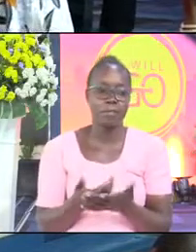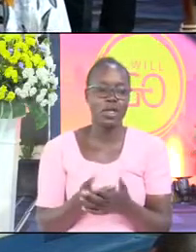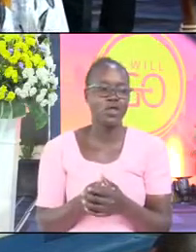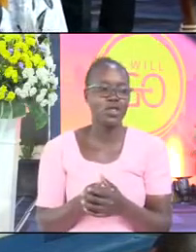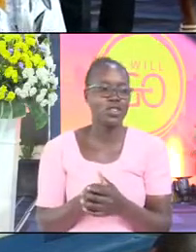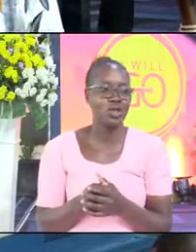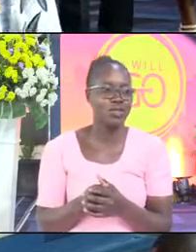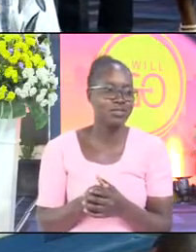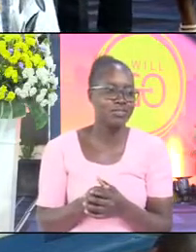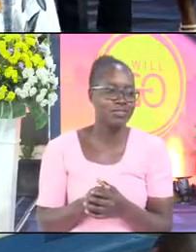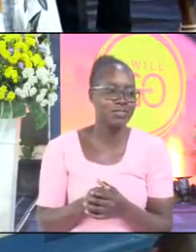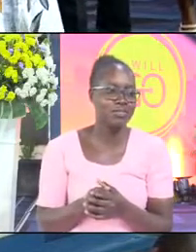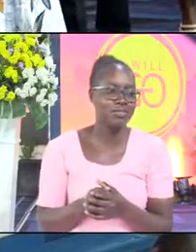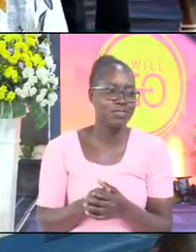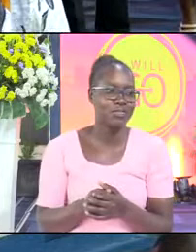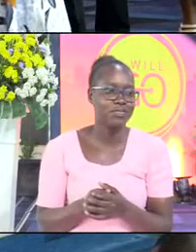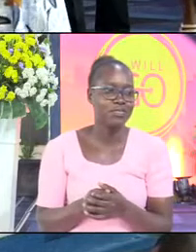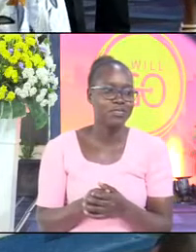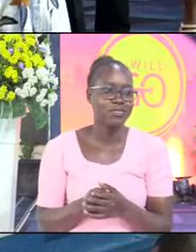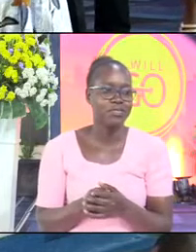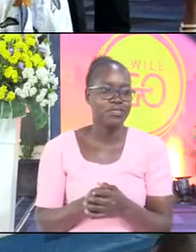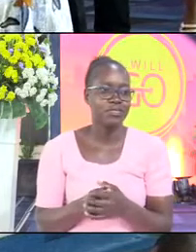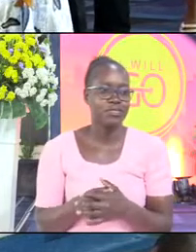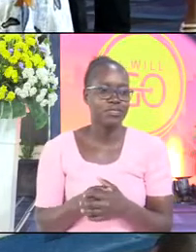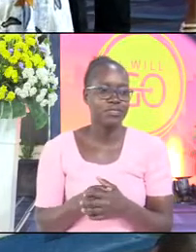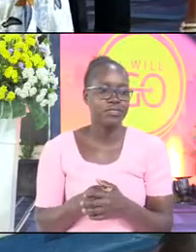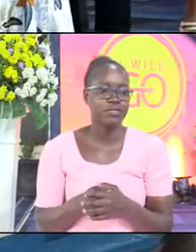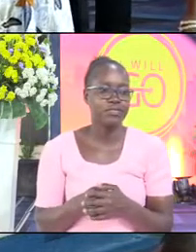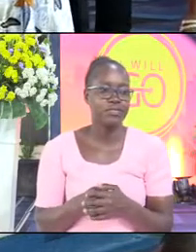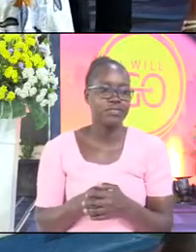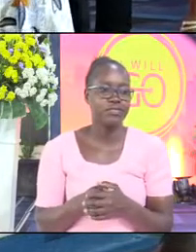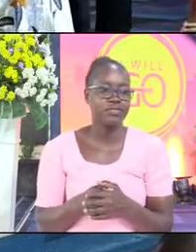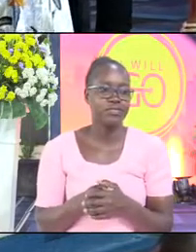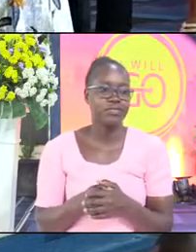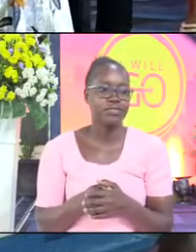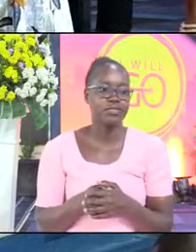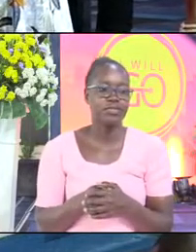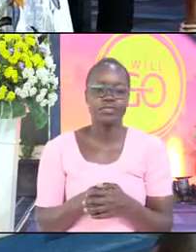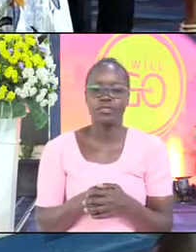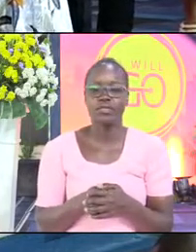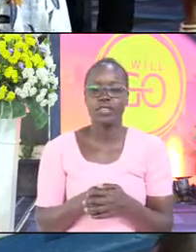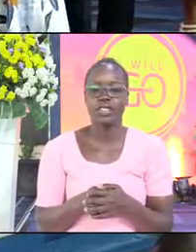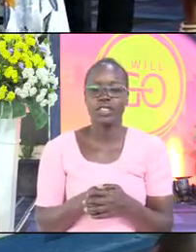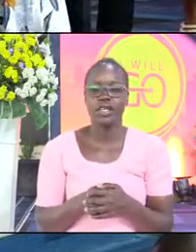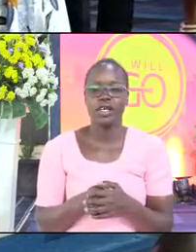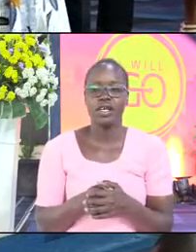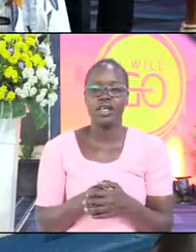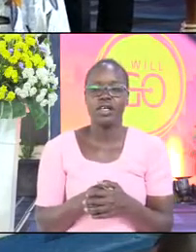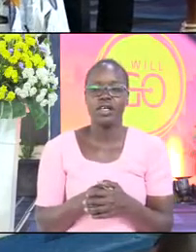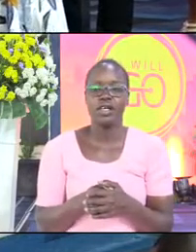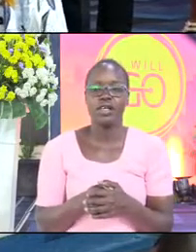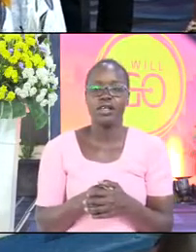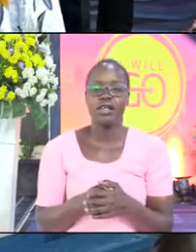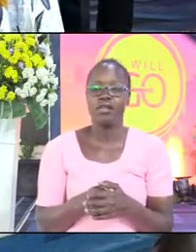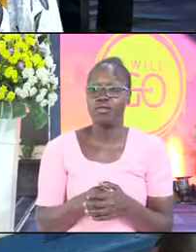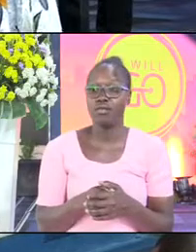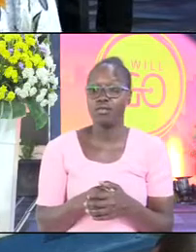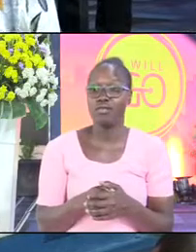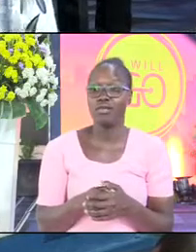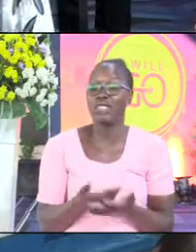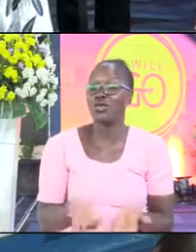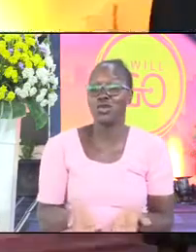sea, thou hast drawn this way before me, and